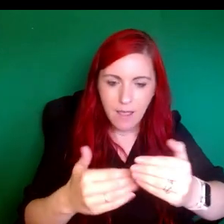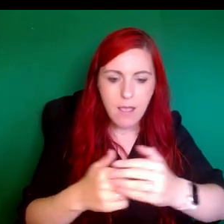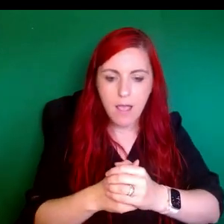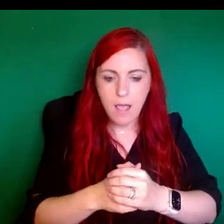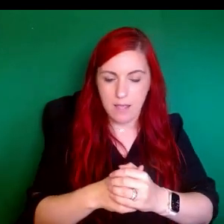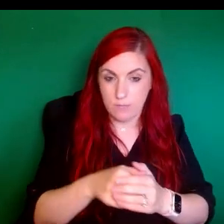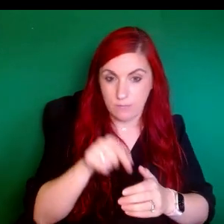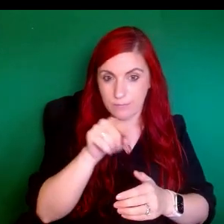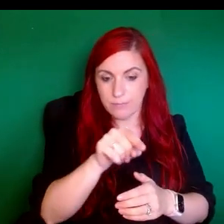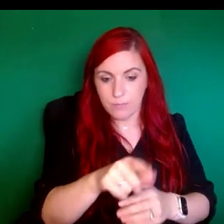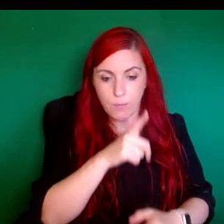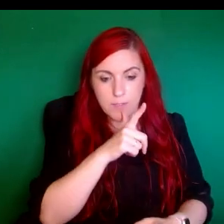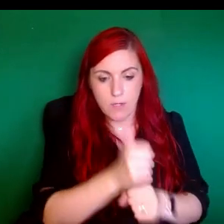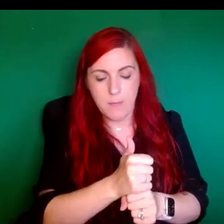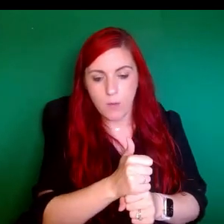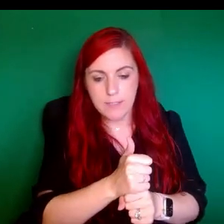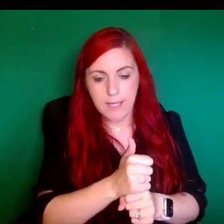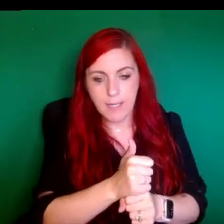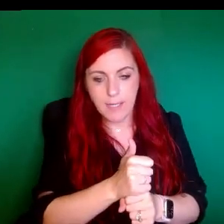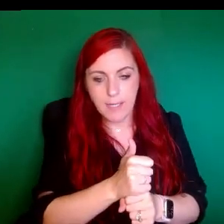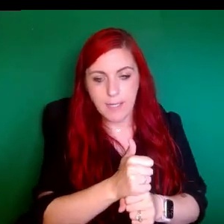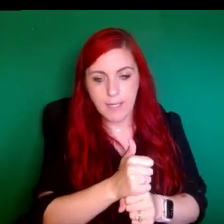in the clip there where we saw,